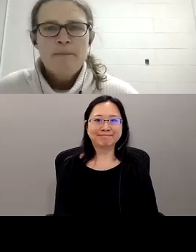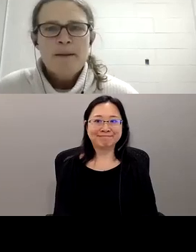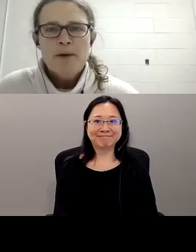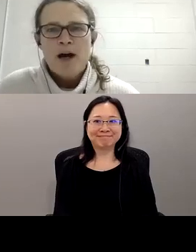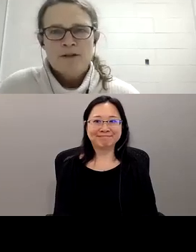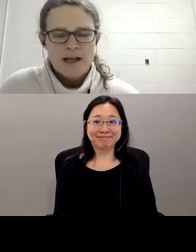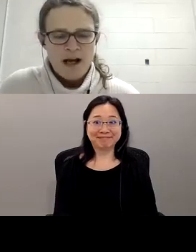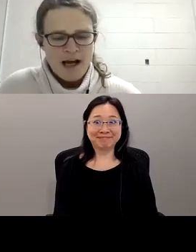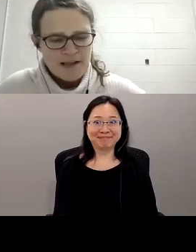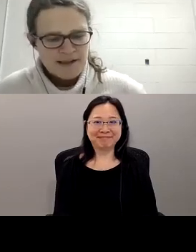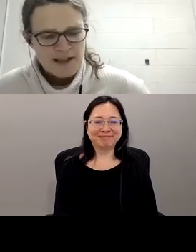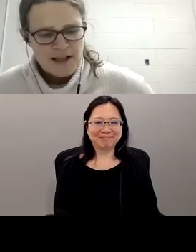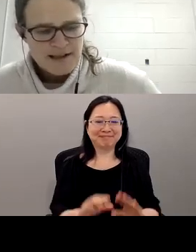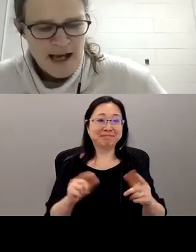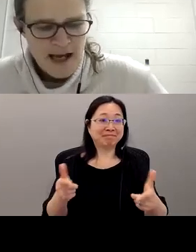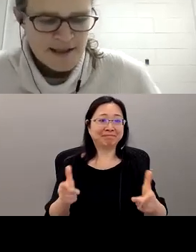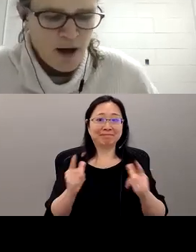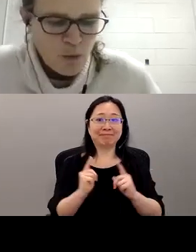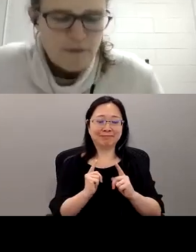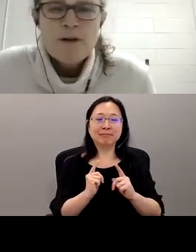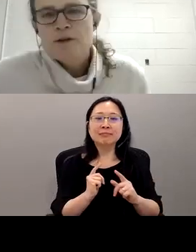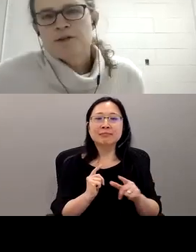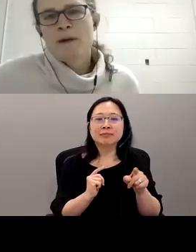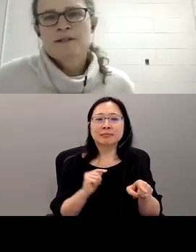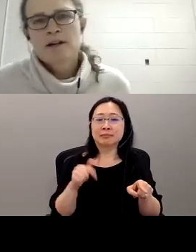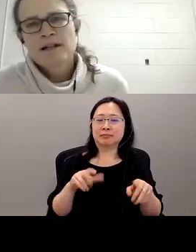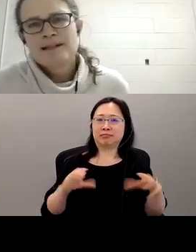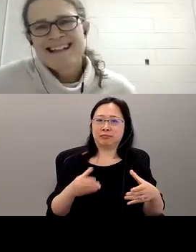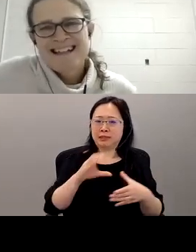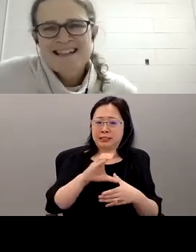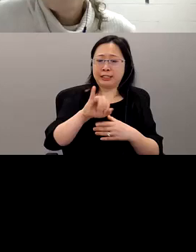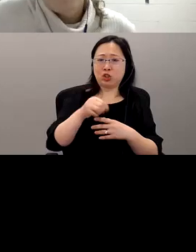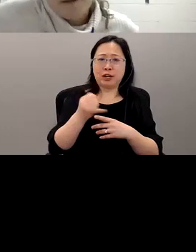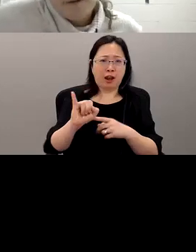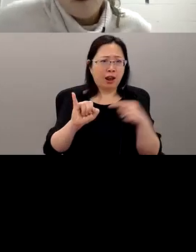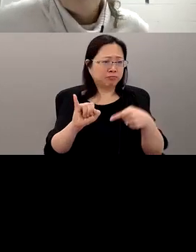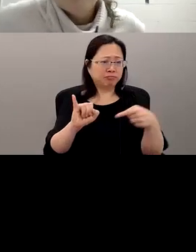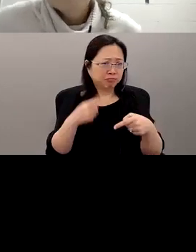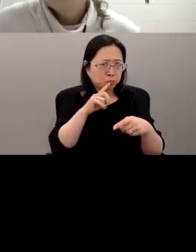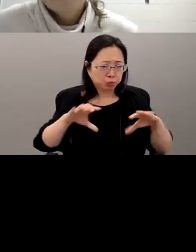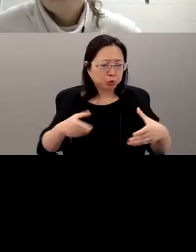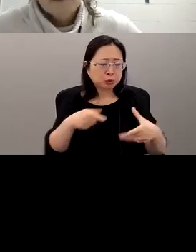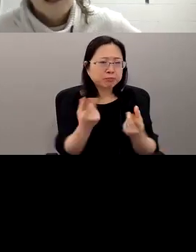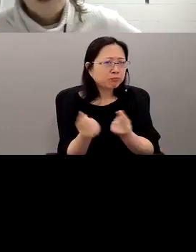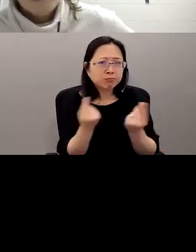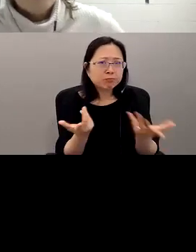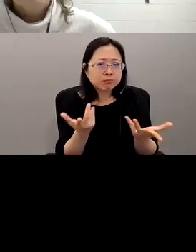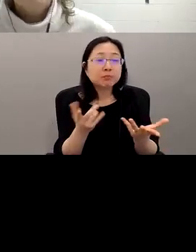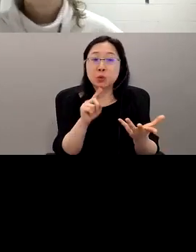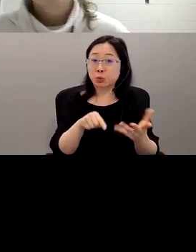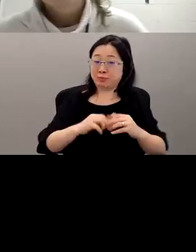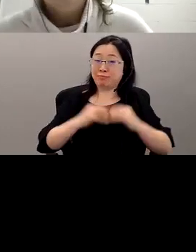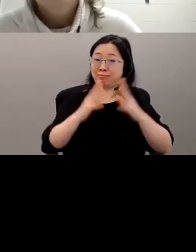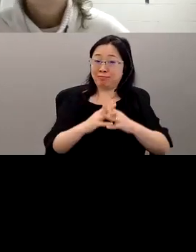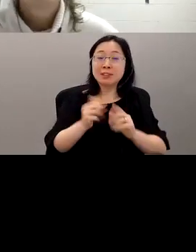So a bit about us is that, so we started in 1974 with